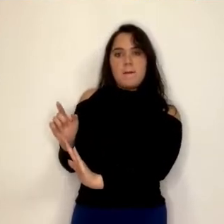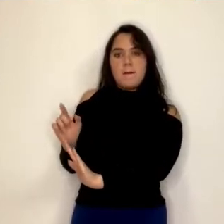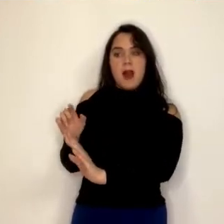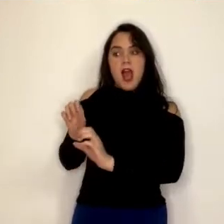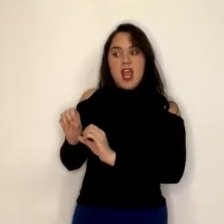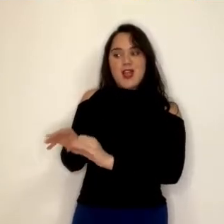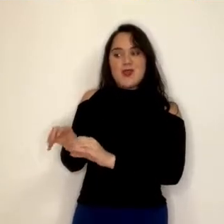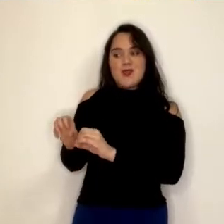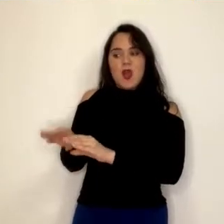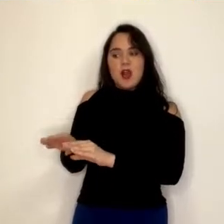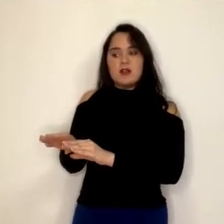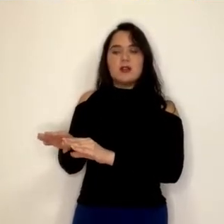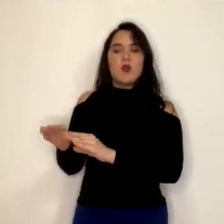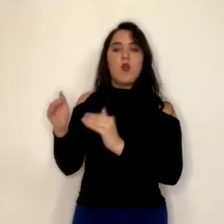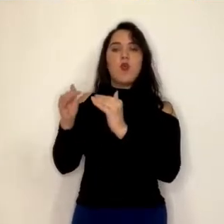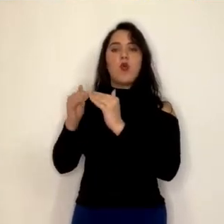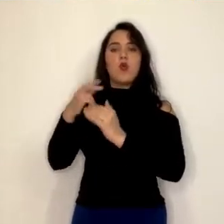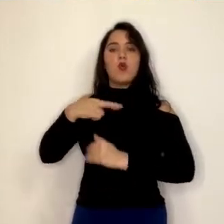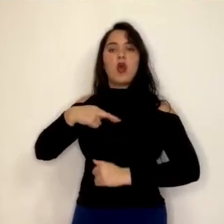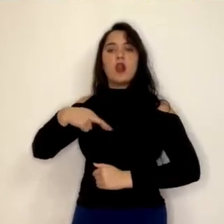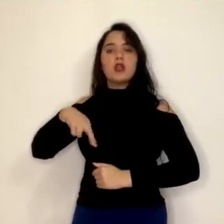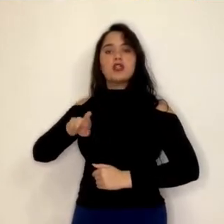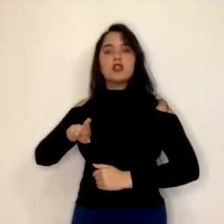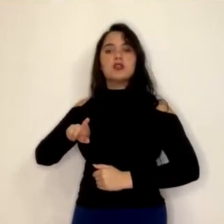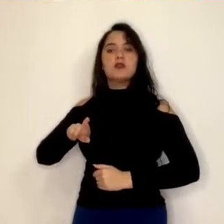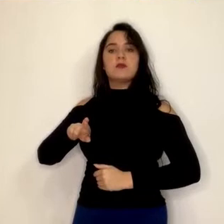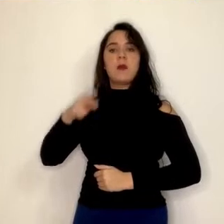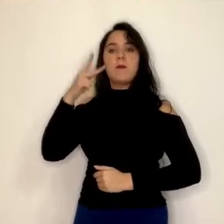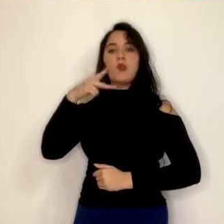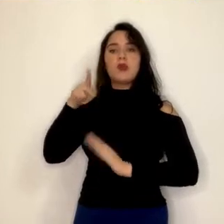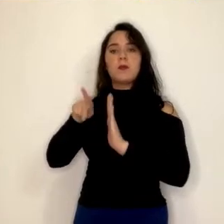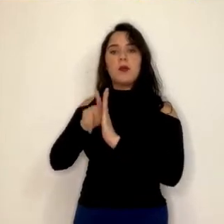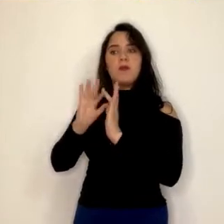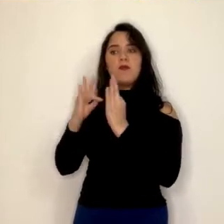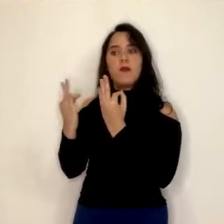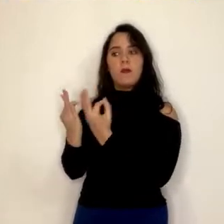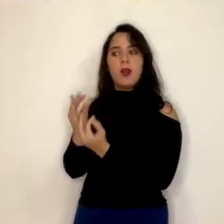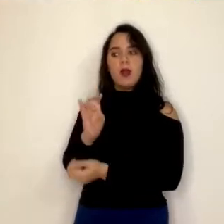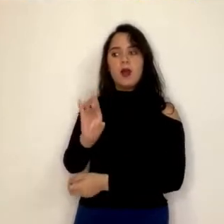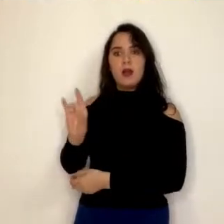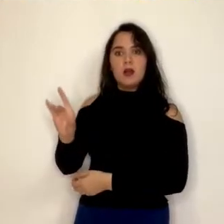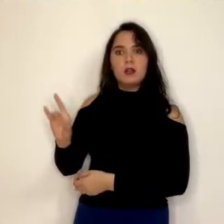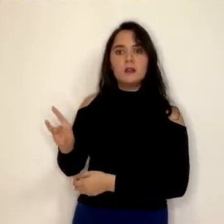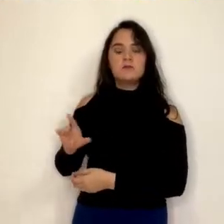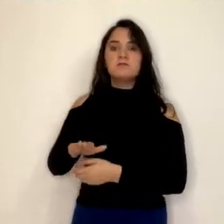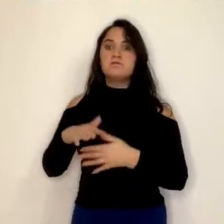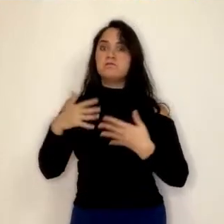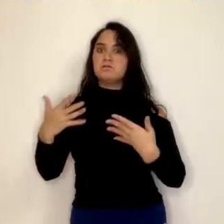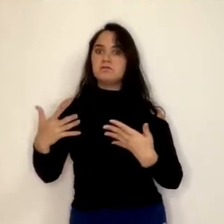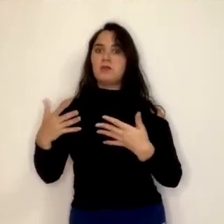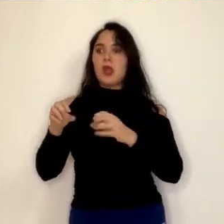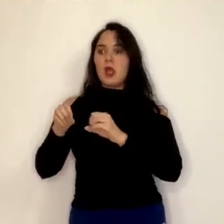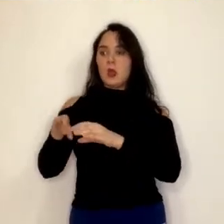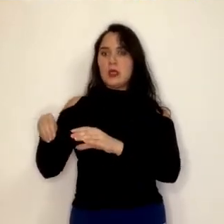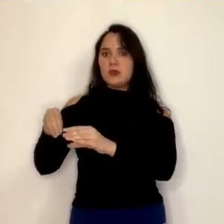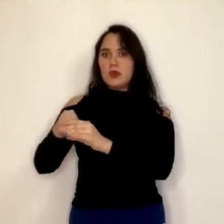they are educated according to religious doctrines and political doctrines.